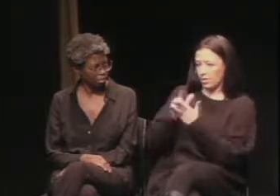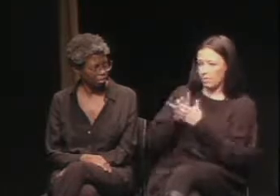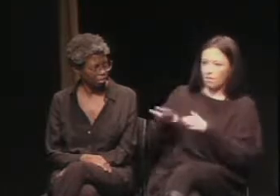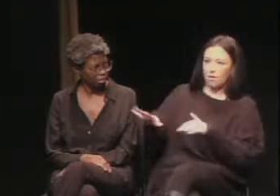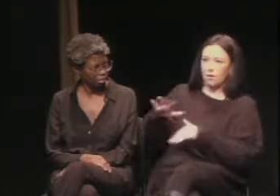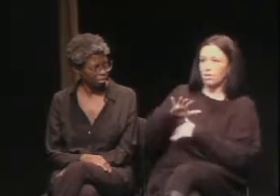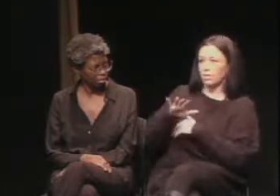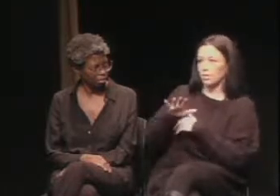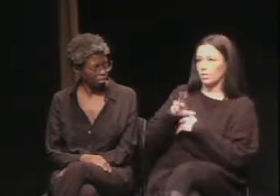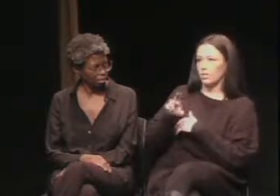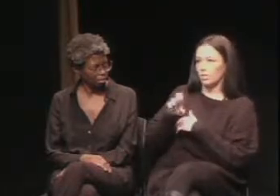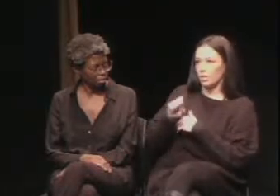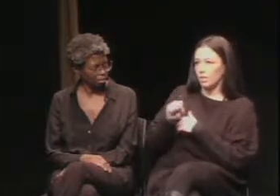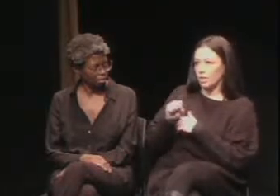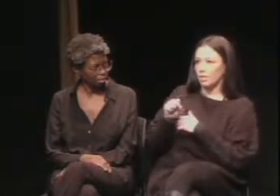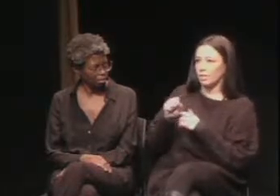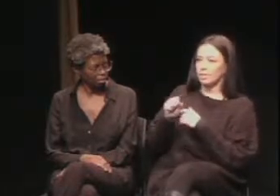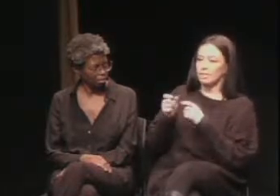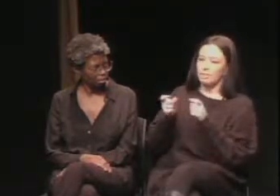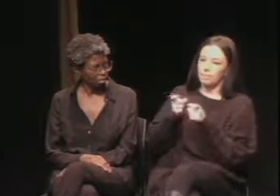to deal with cyber